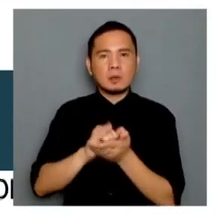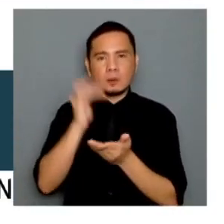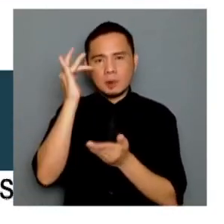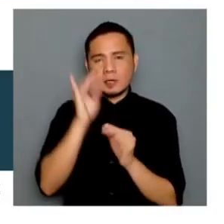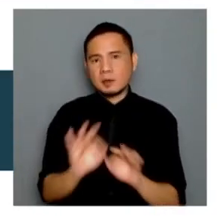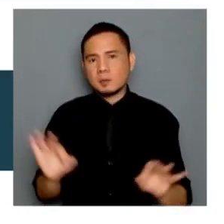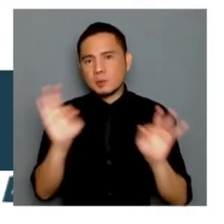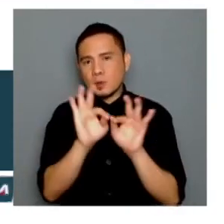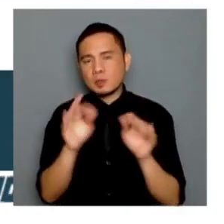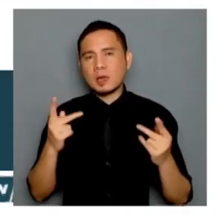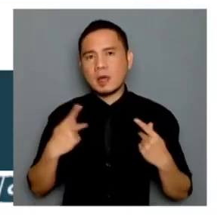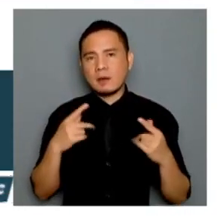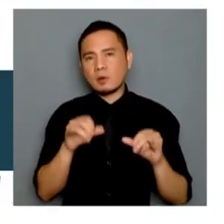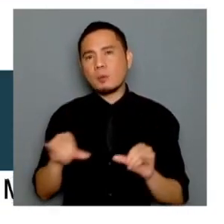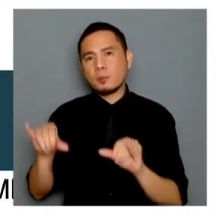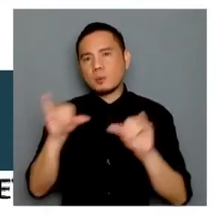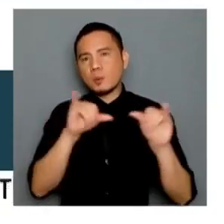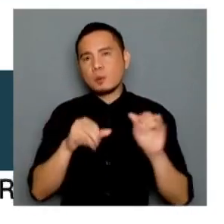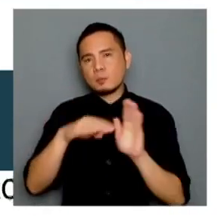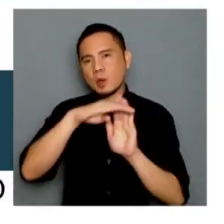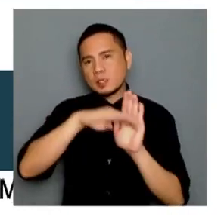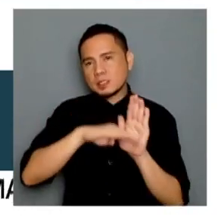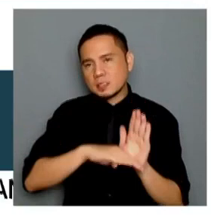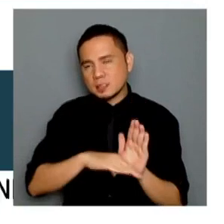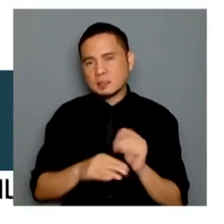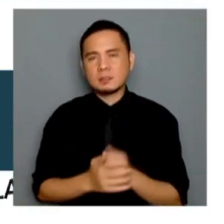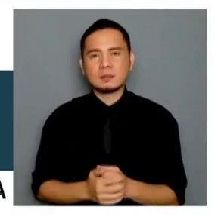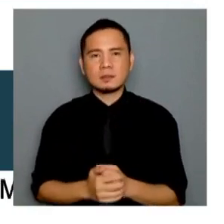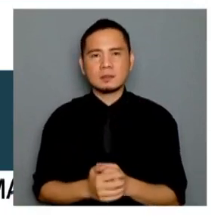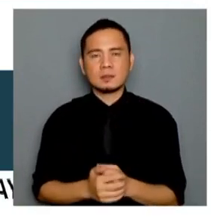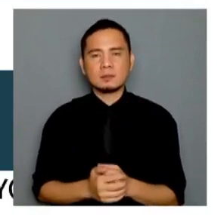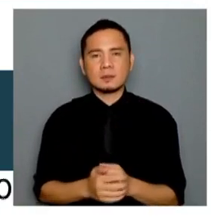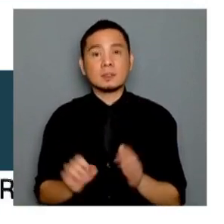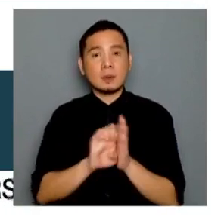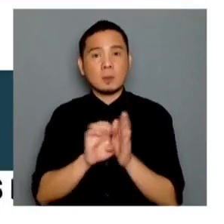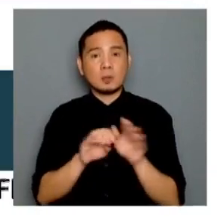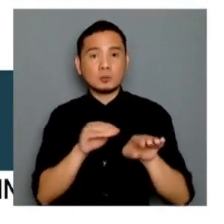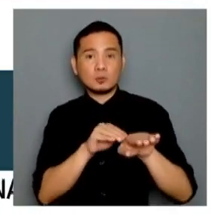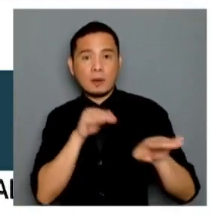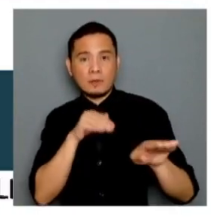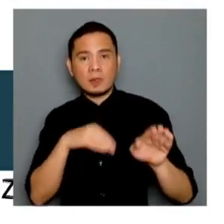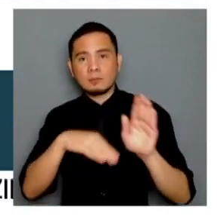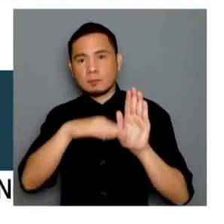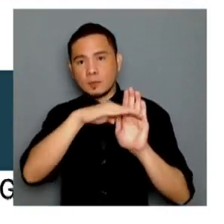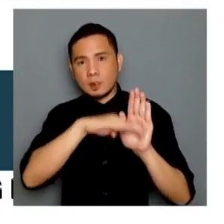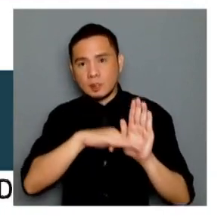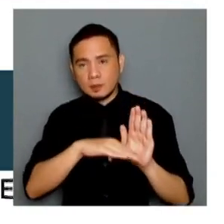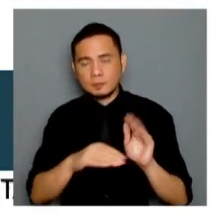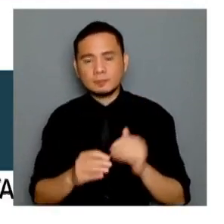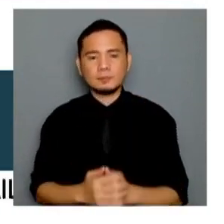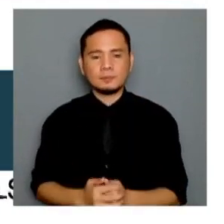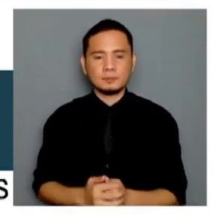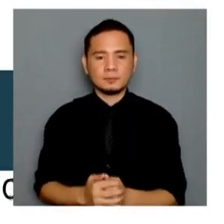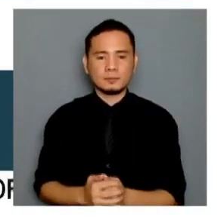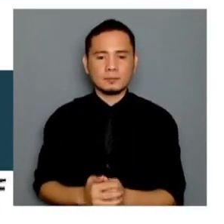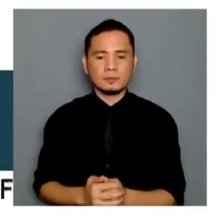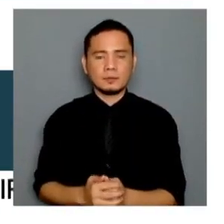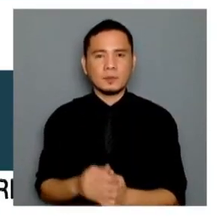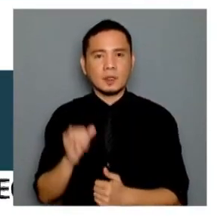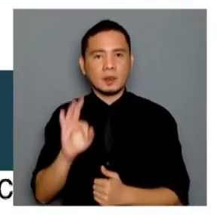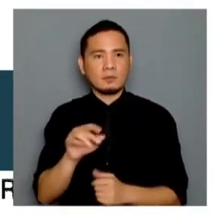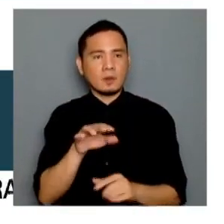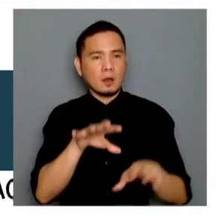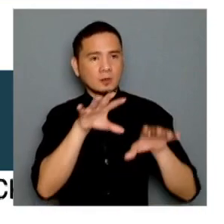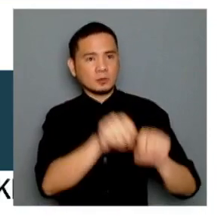common policies. Now, going back to traffic policies, if you are caught with a violation